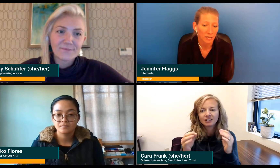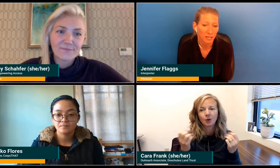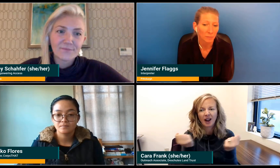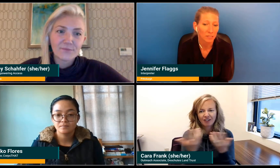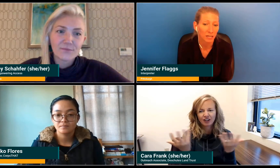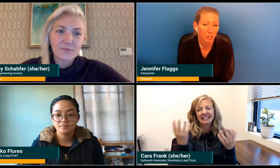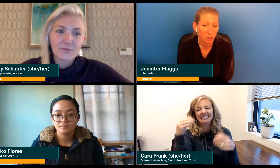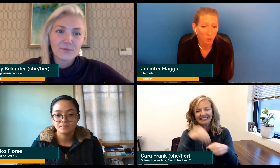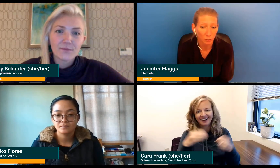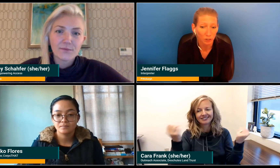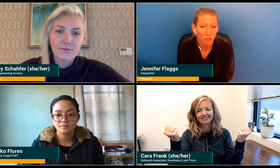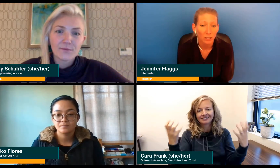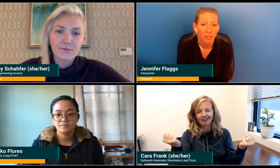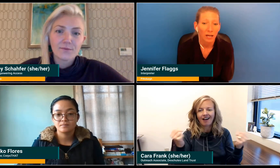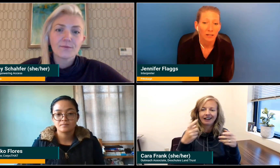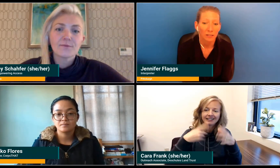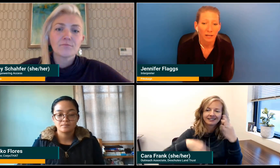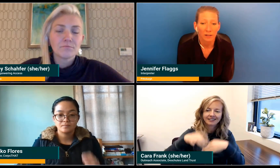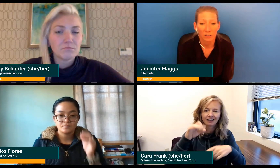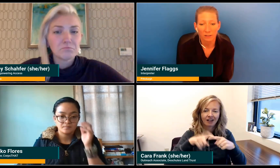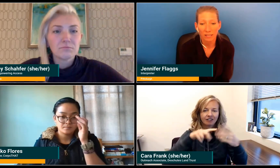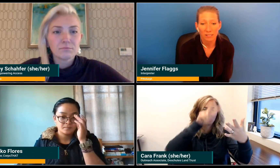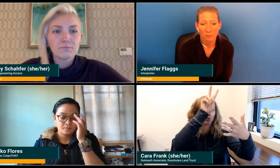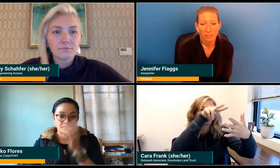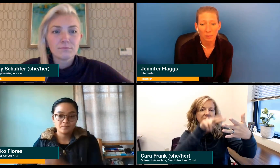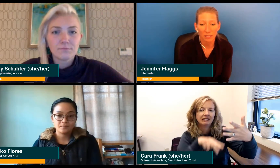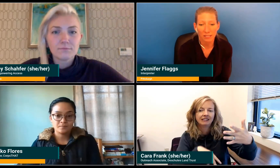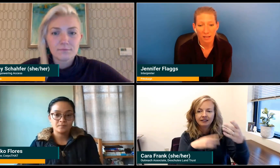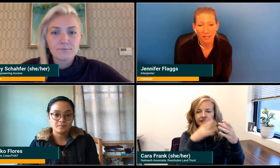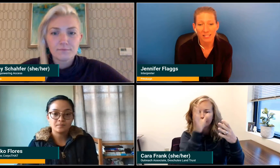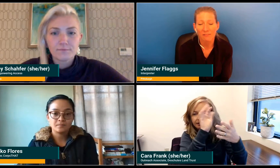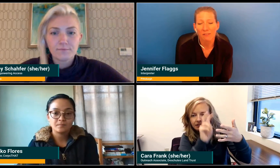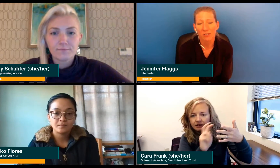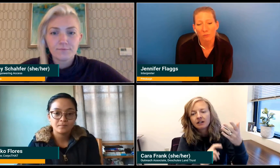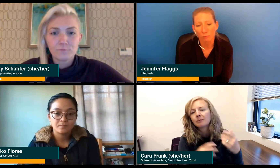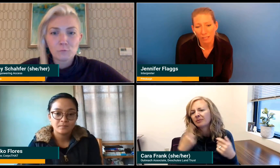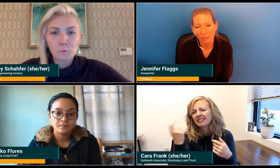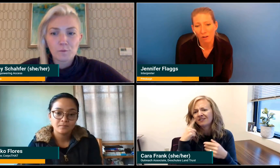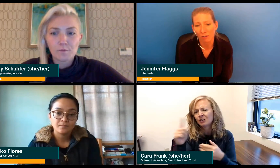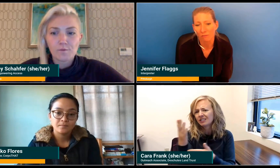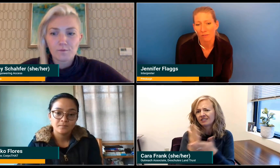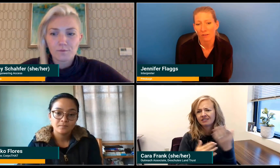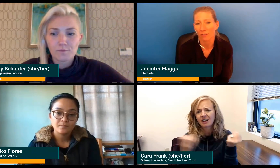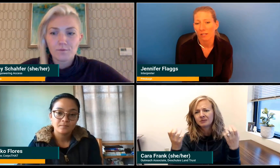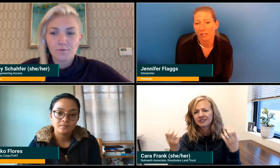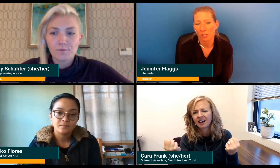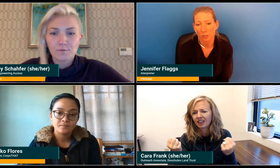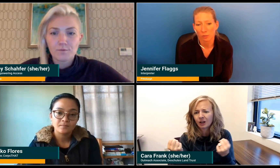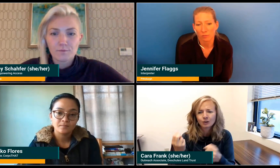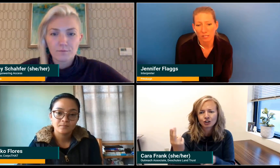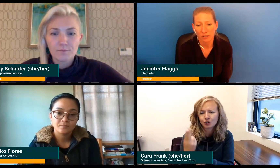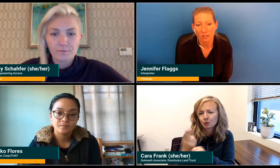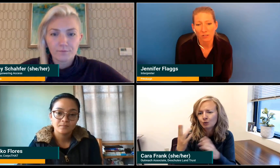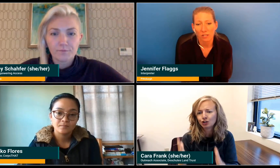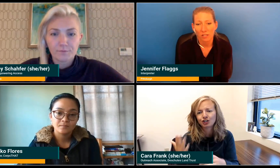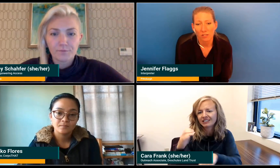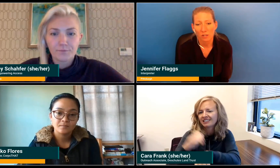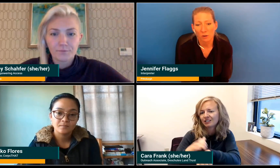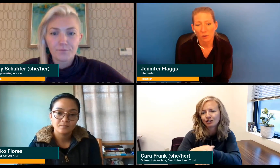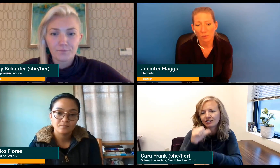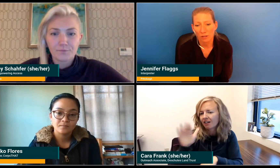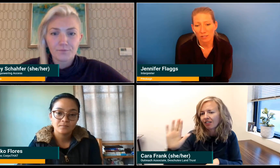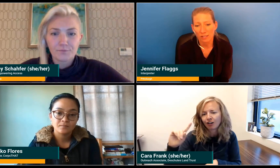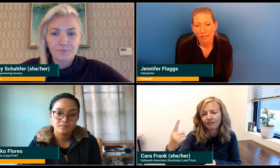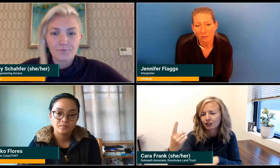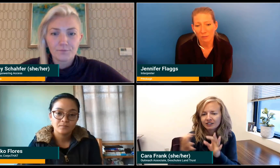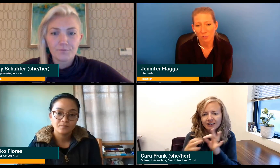and sign up to get an interpreter, how to get someone to come in and sign instead of having to read all of the interpretive materials.